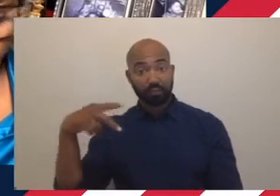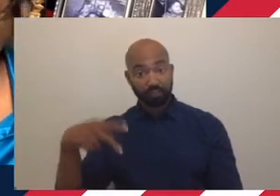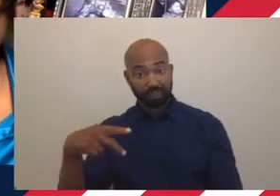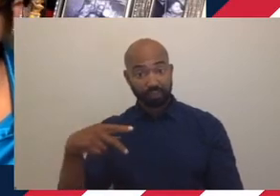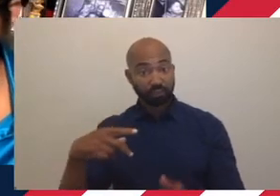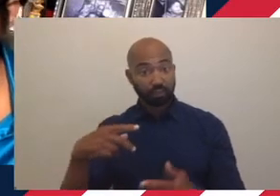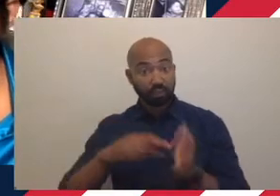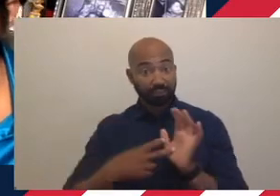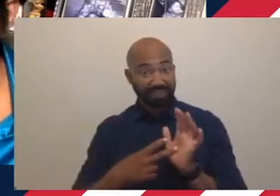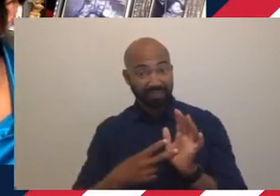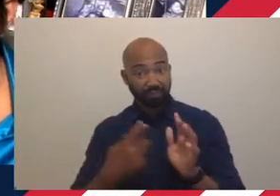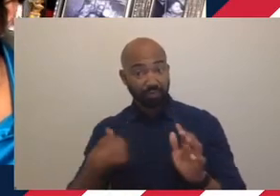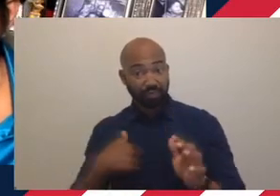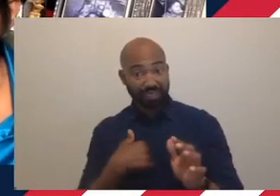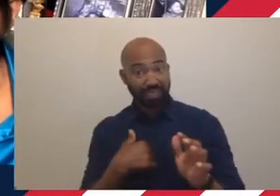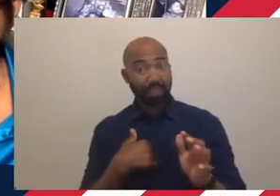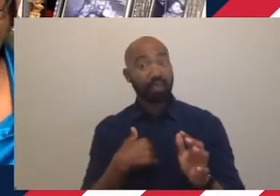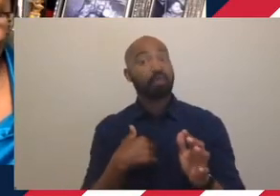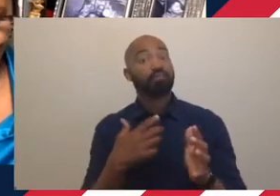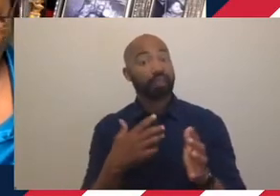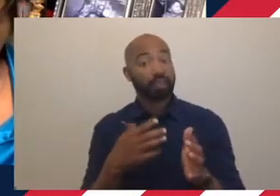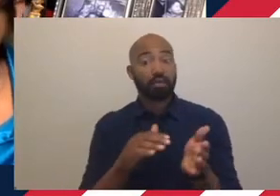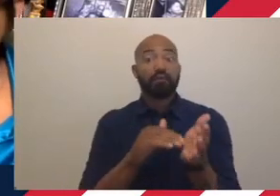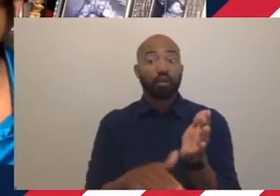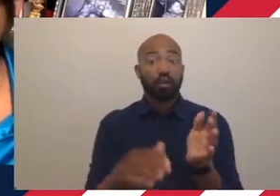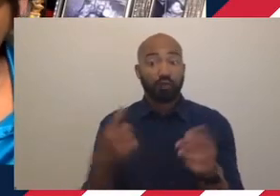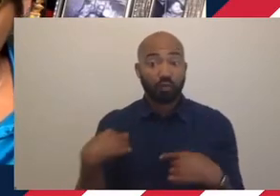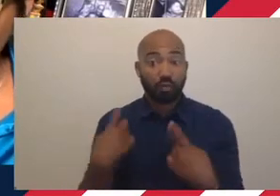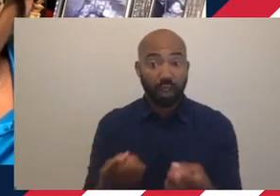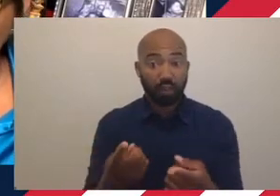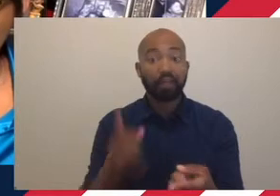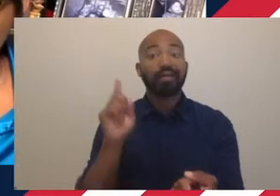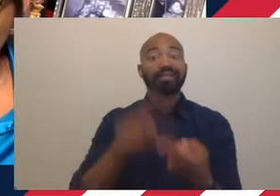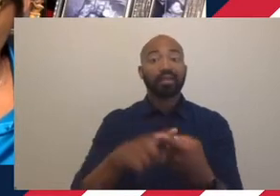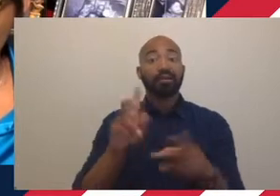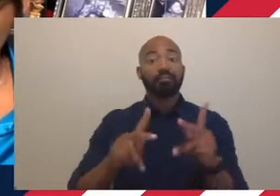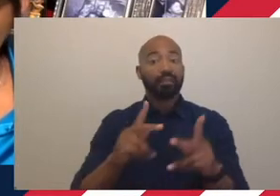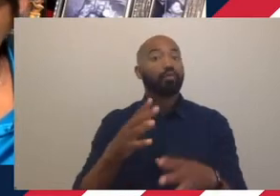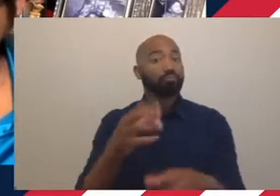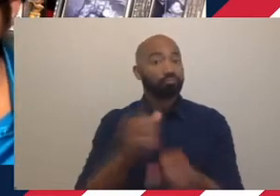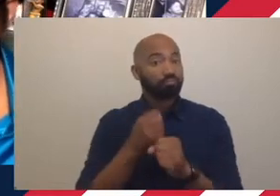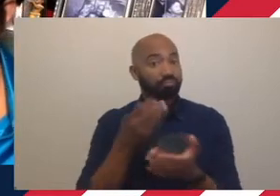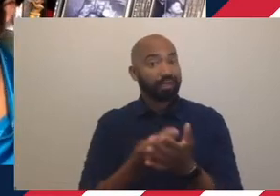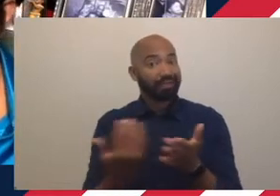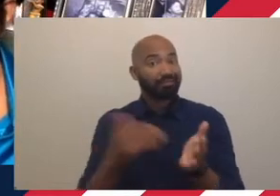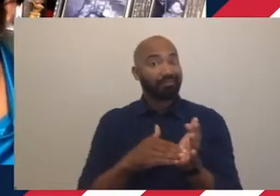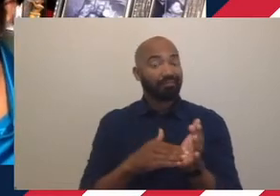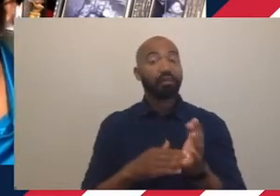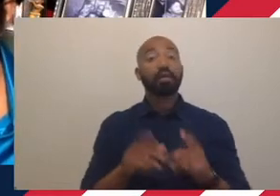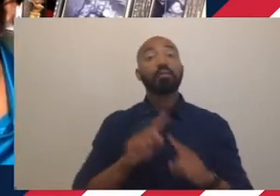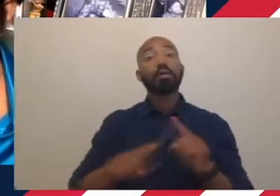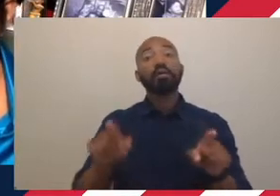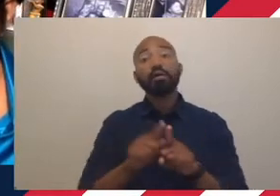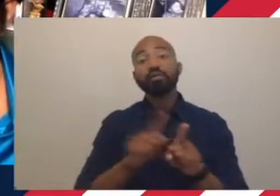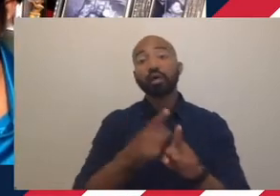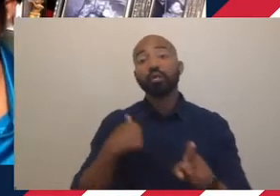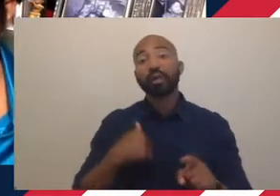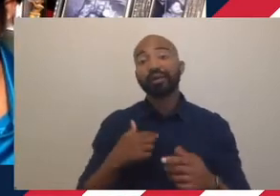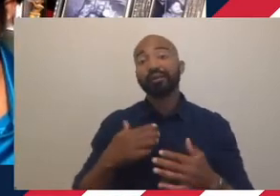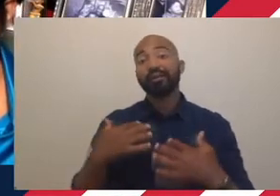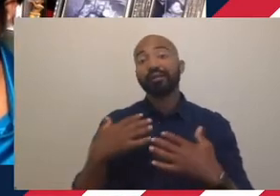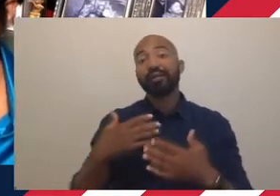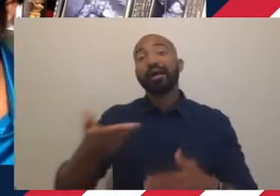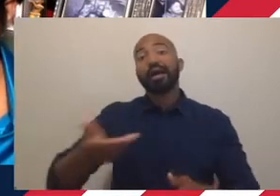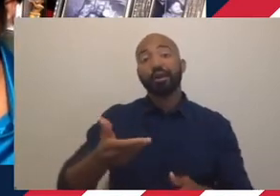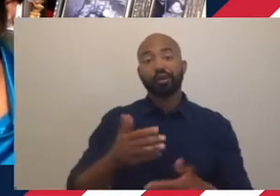while until we finally got it, which I don't believe was the intention. Nonetheless, when we got it, we also hired a medical doctor to give us